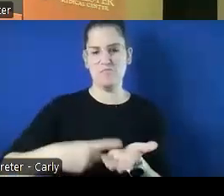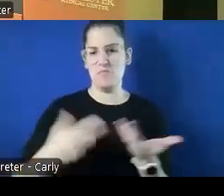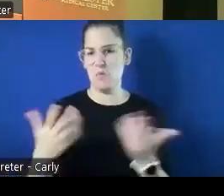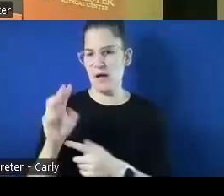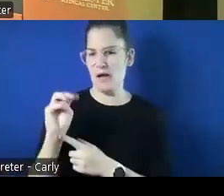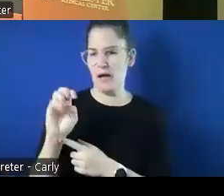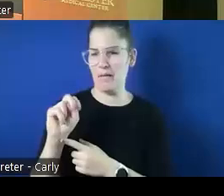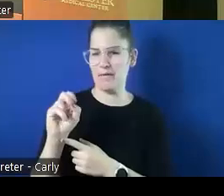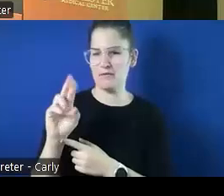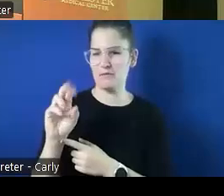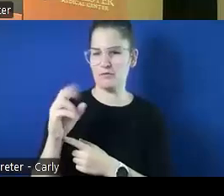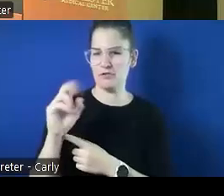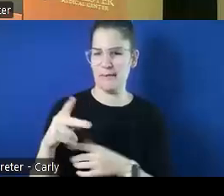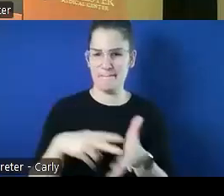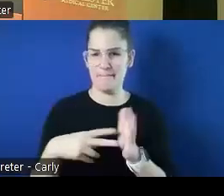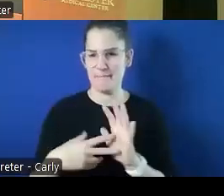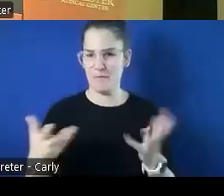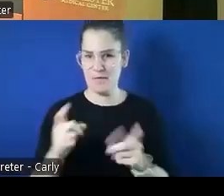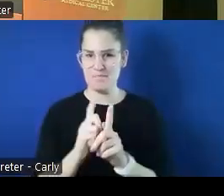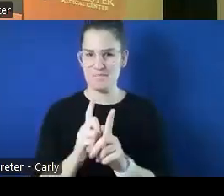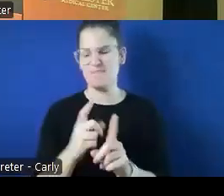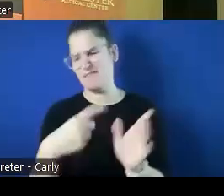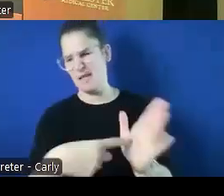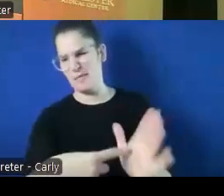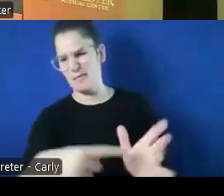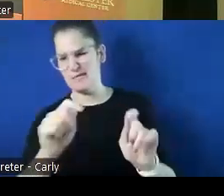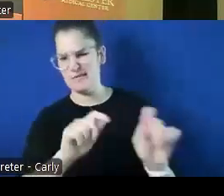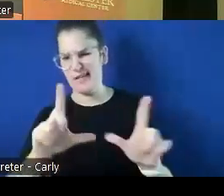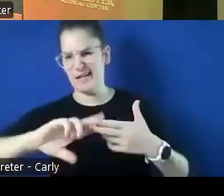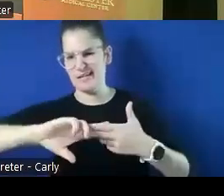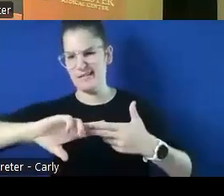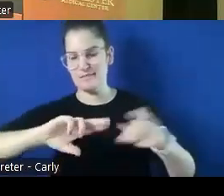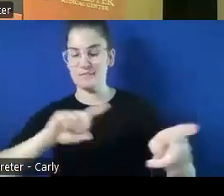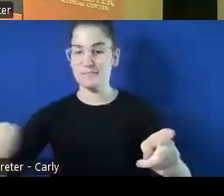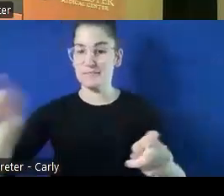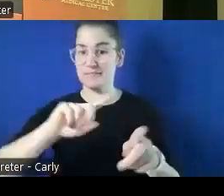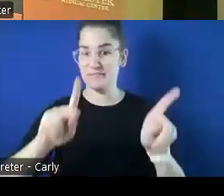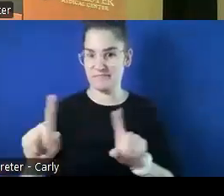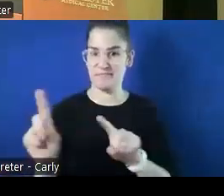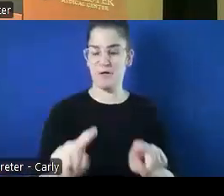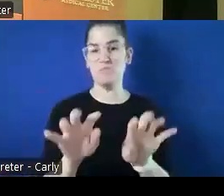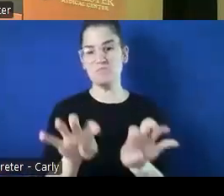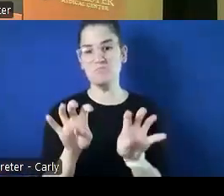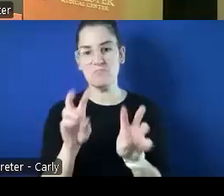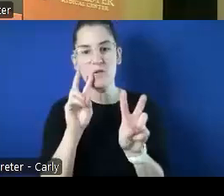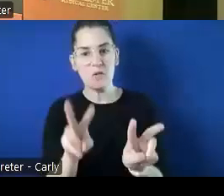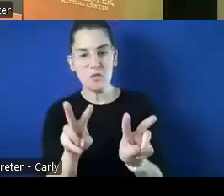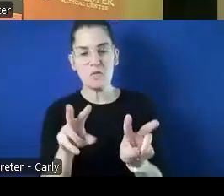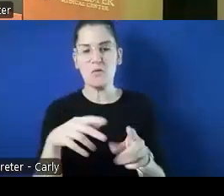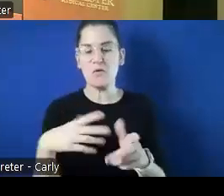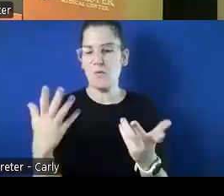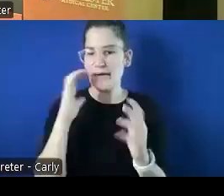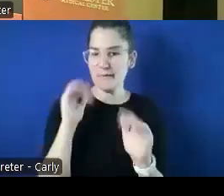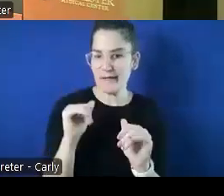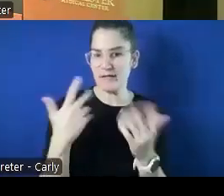And these are just a couple slides that were in her presentation. All the residents attended, and it was a nice discussion about kind of what are we expecting, what